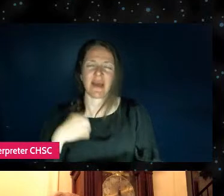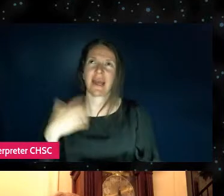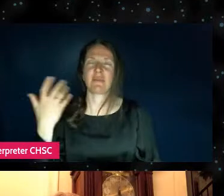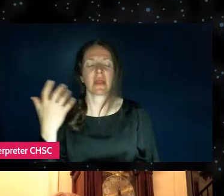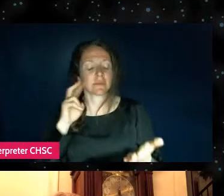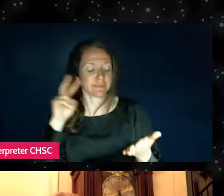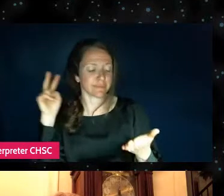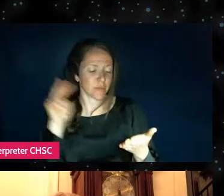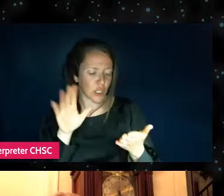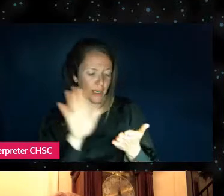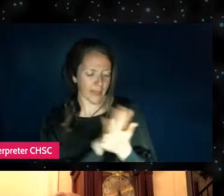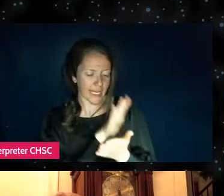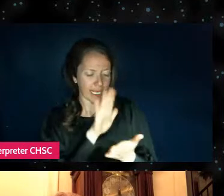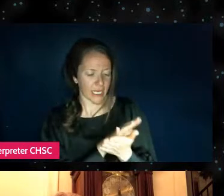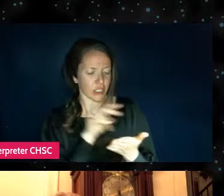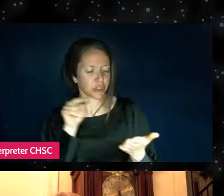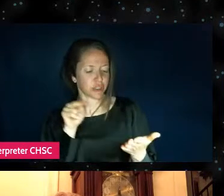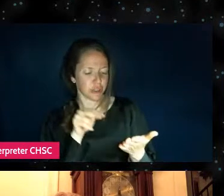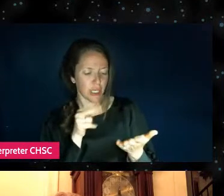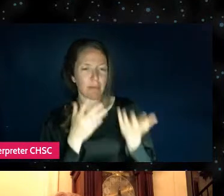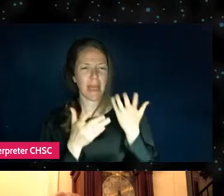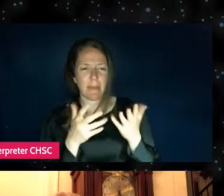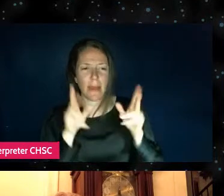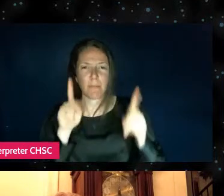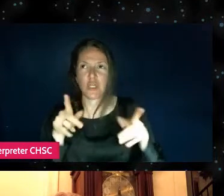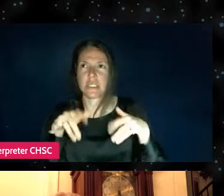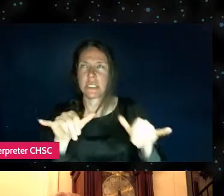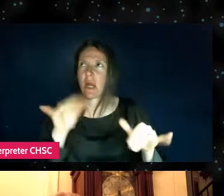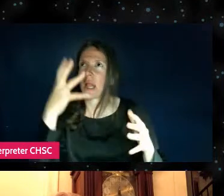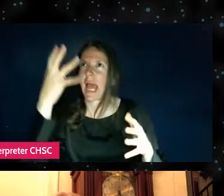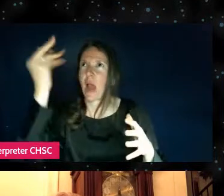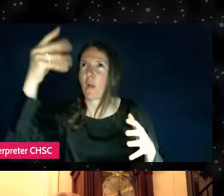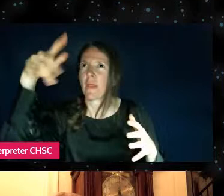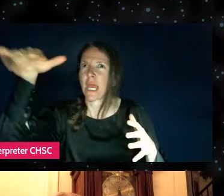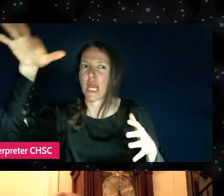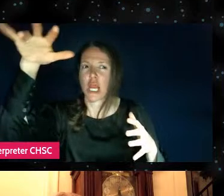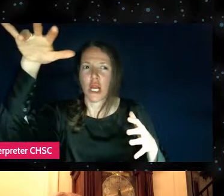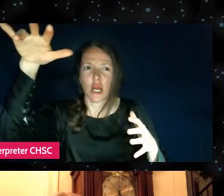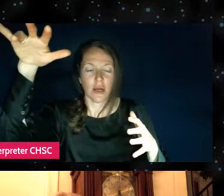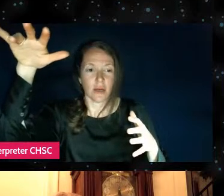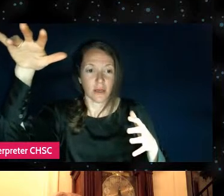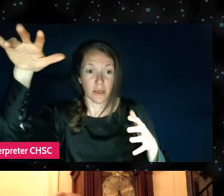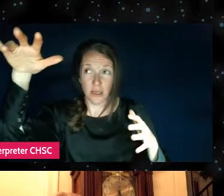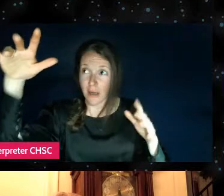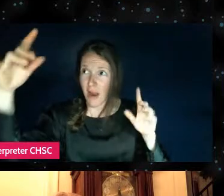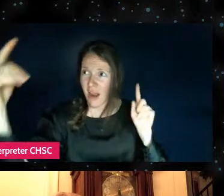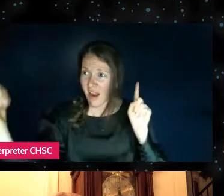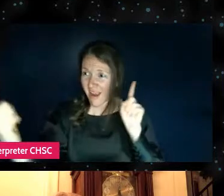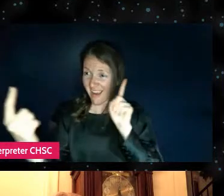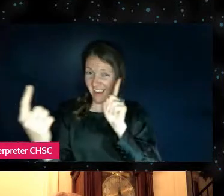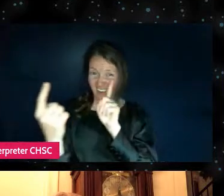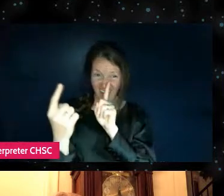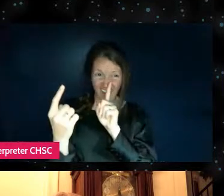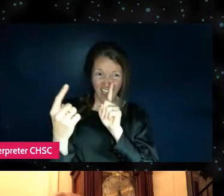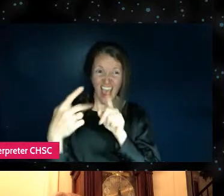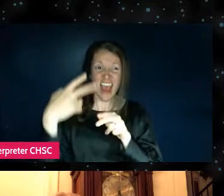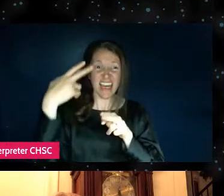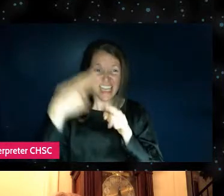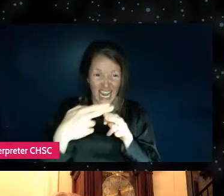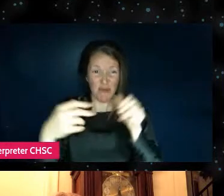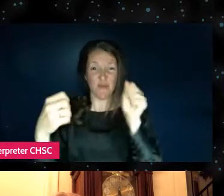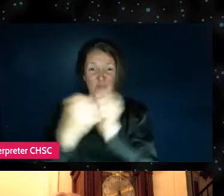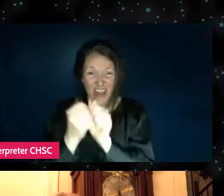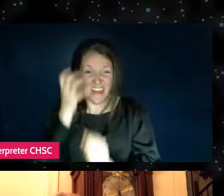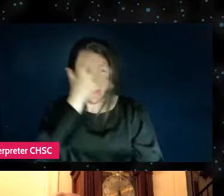at a page sometimes of like, maybe there's a person still out there. There's no concept that I'd ever be able to actually like put a name to a face, speak